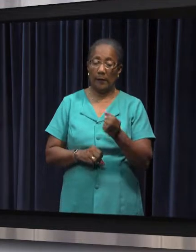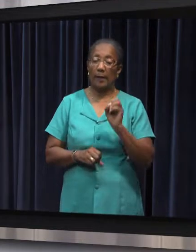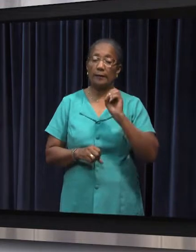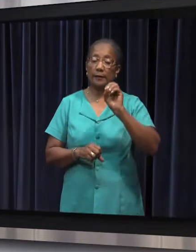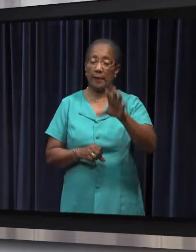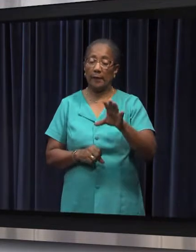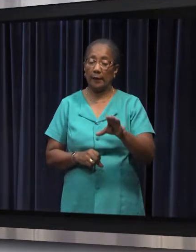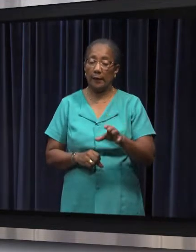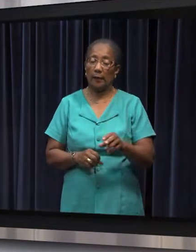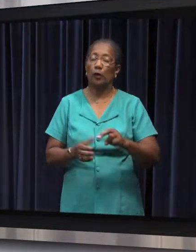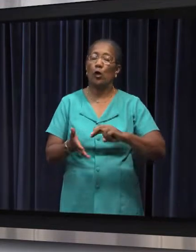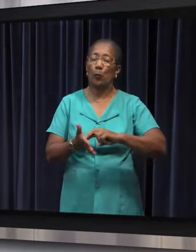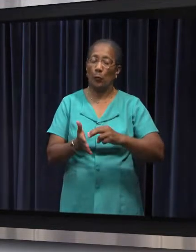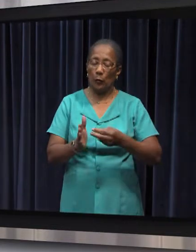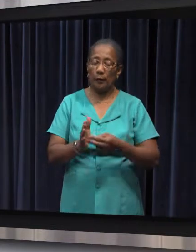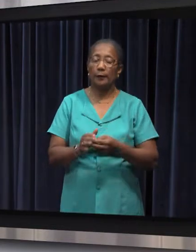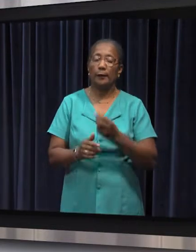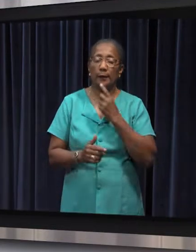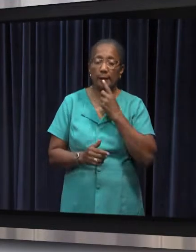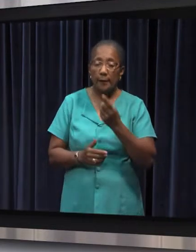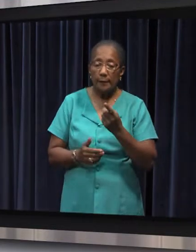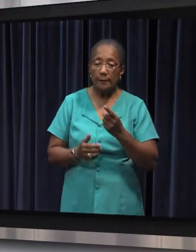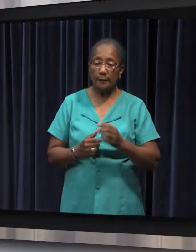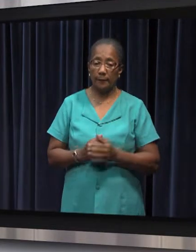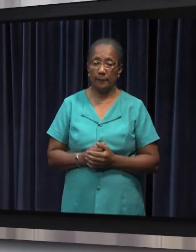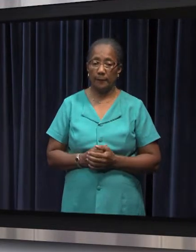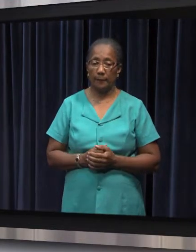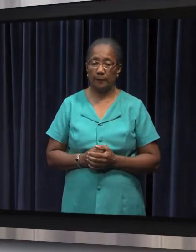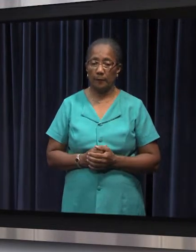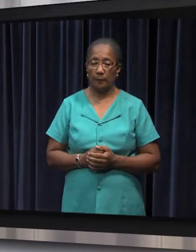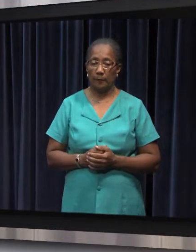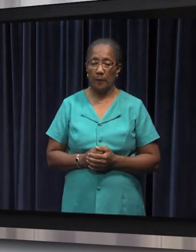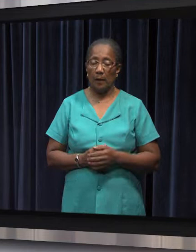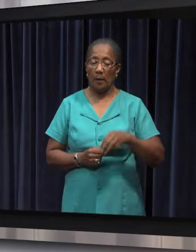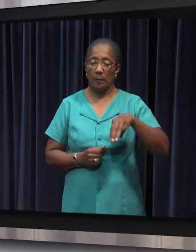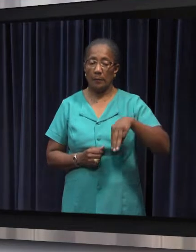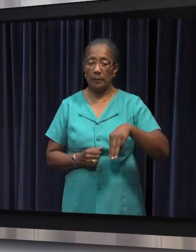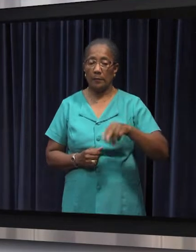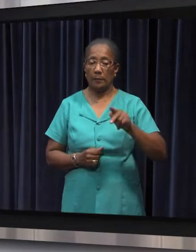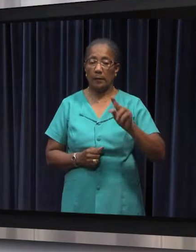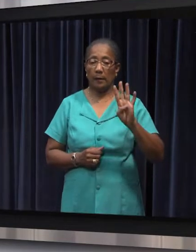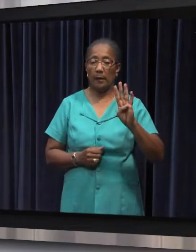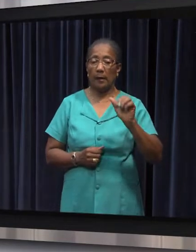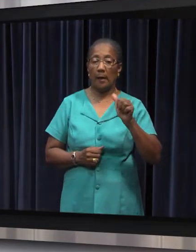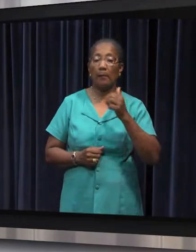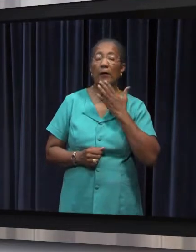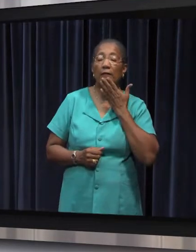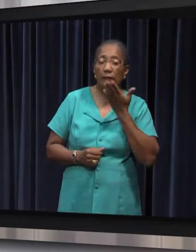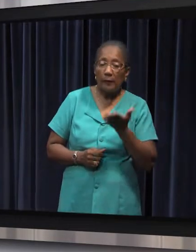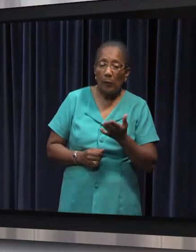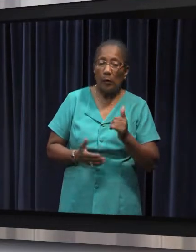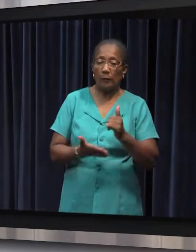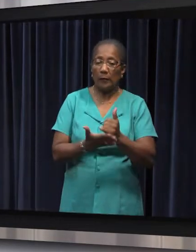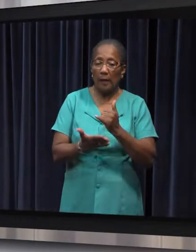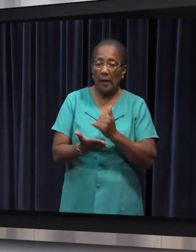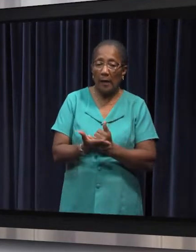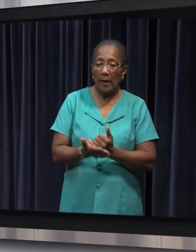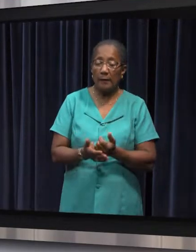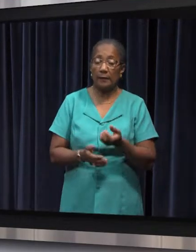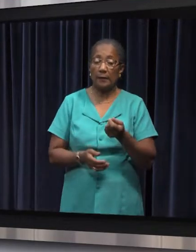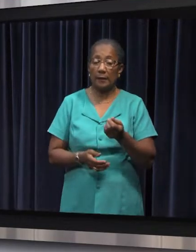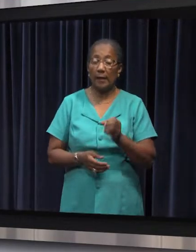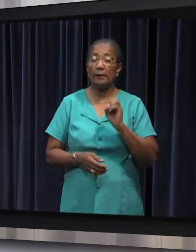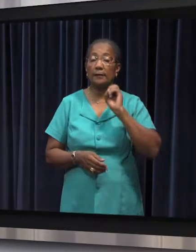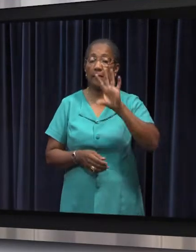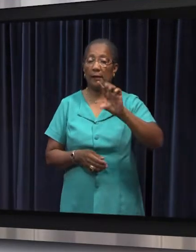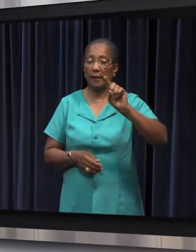politically motivated. Misikaba wonders why the last cash shipment to Trinidad had to go first